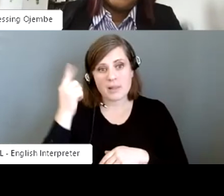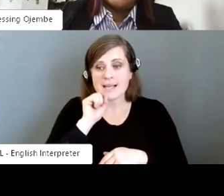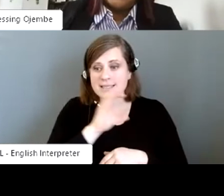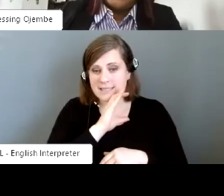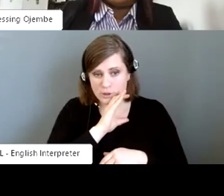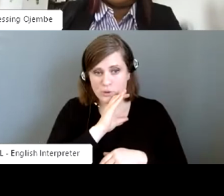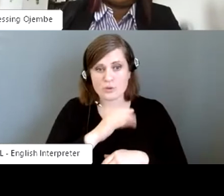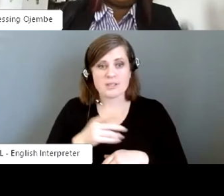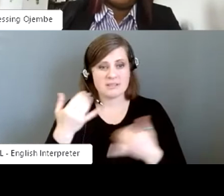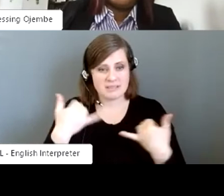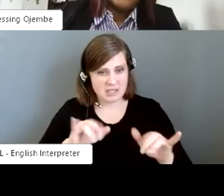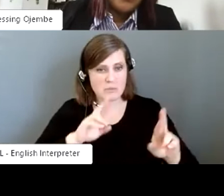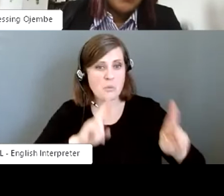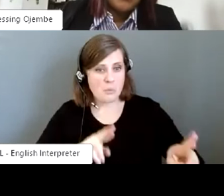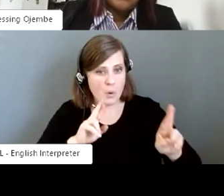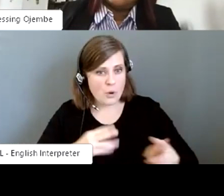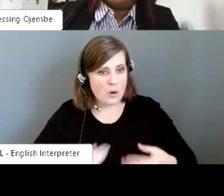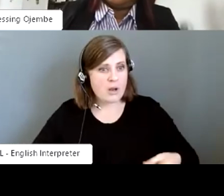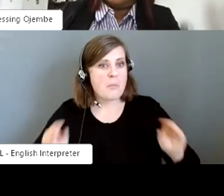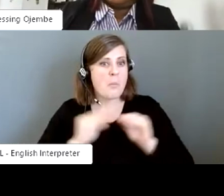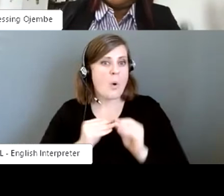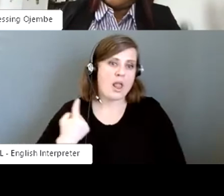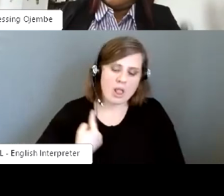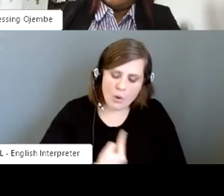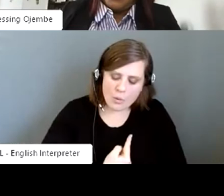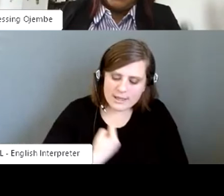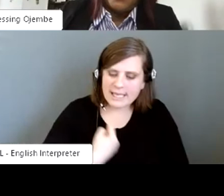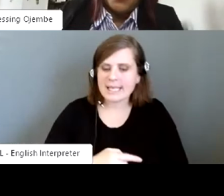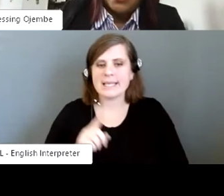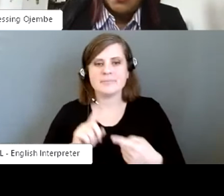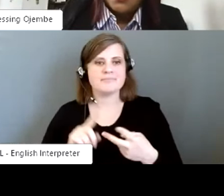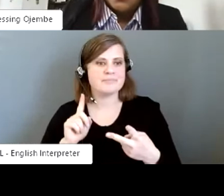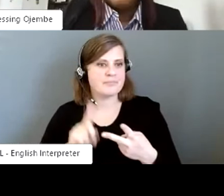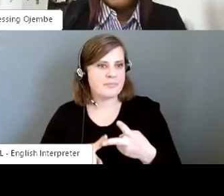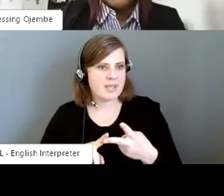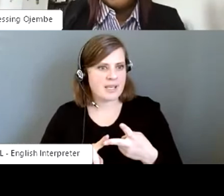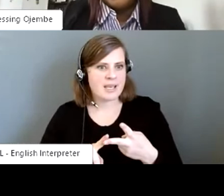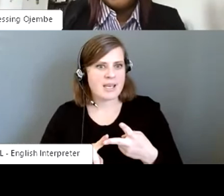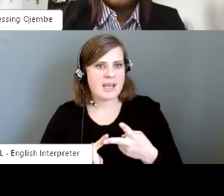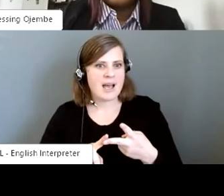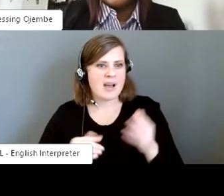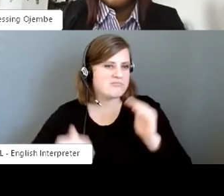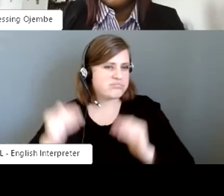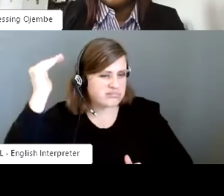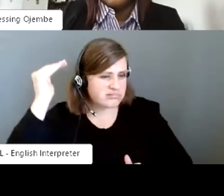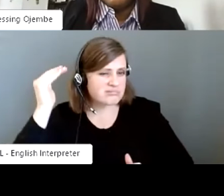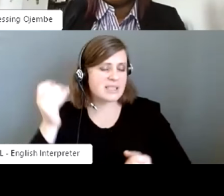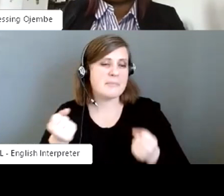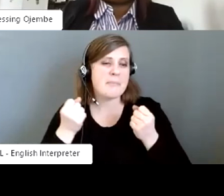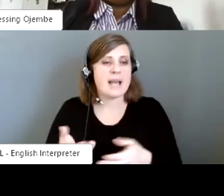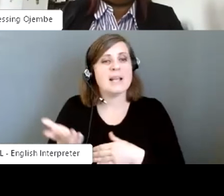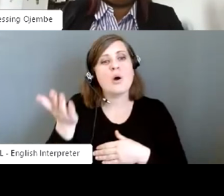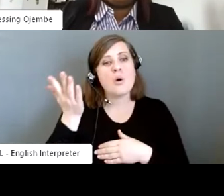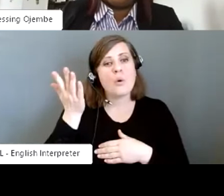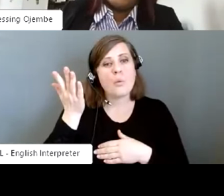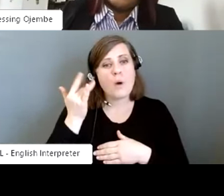to report experiencing more loneliness, more disproportional disadvantage. And this is mostly because